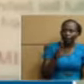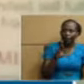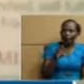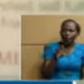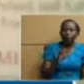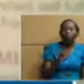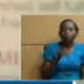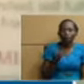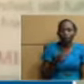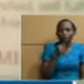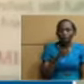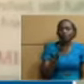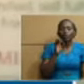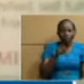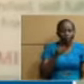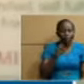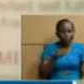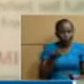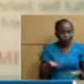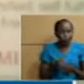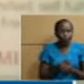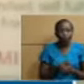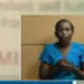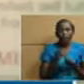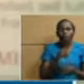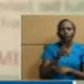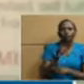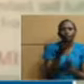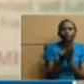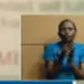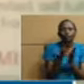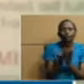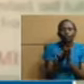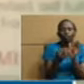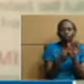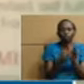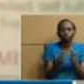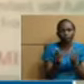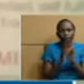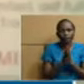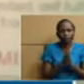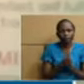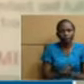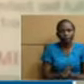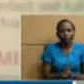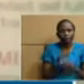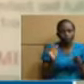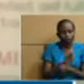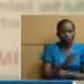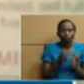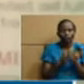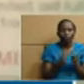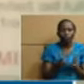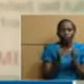us? Yes, Mr. Were, very nice. Let me just ask you to introduce yourself fully. Let me ask you to introduce yourself fully to